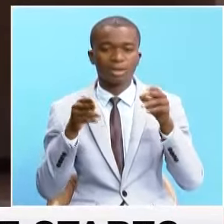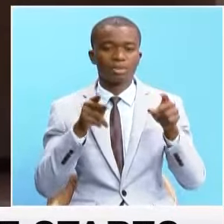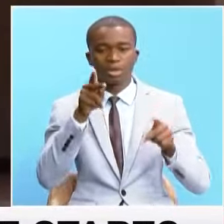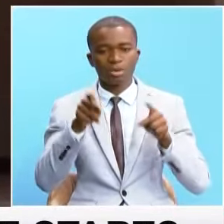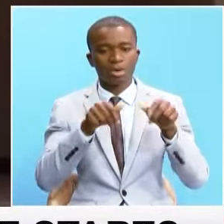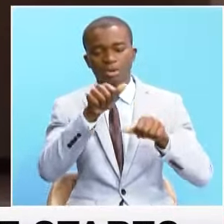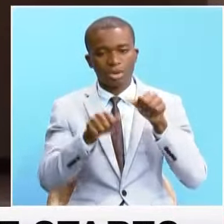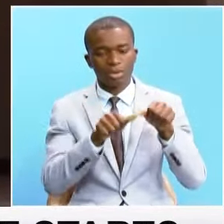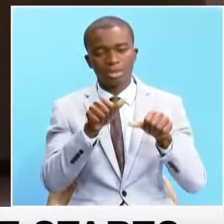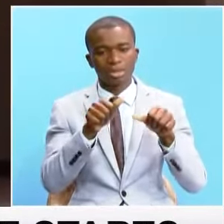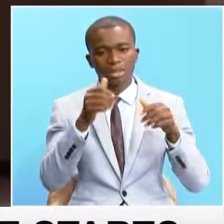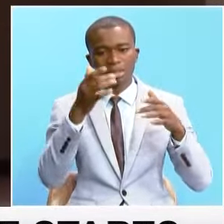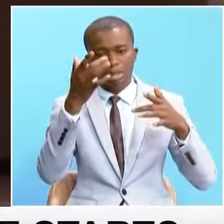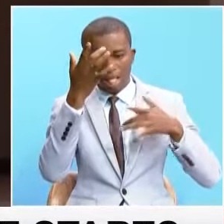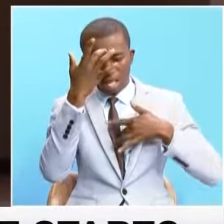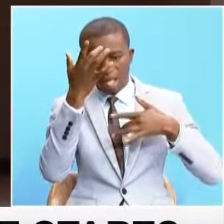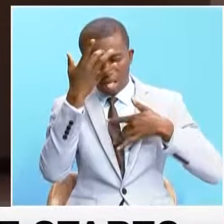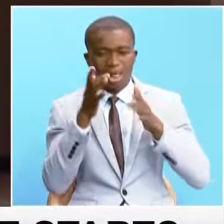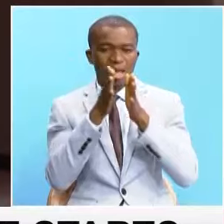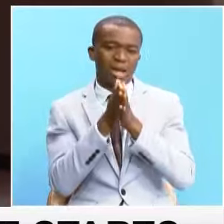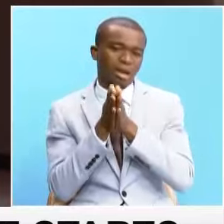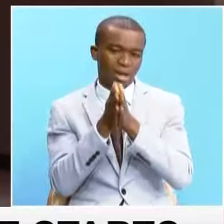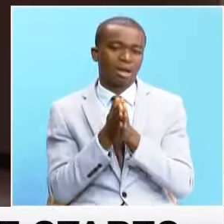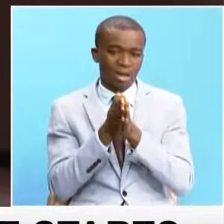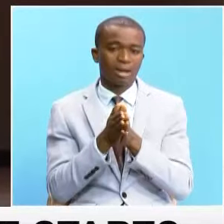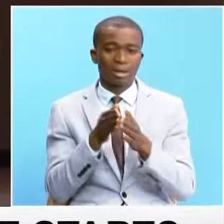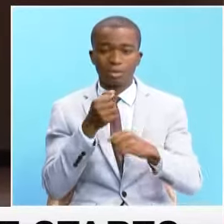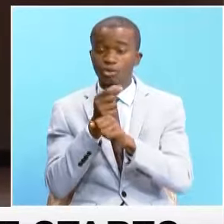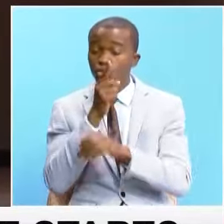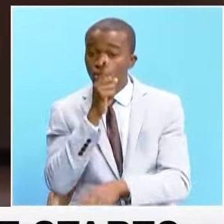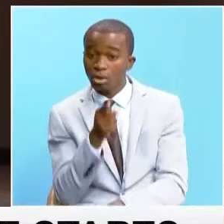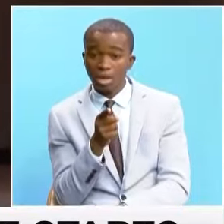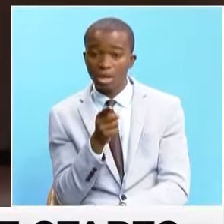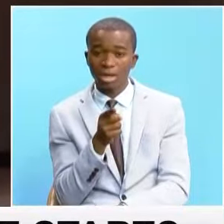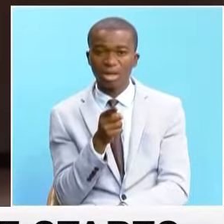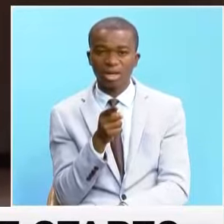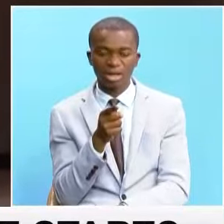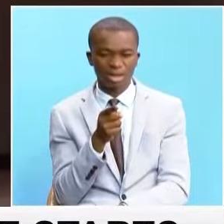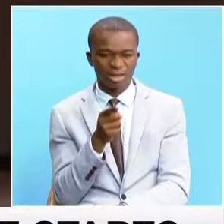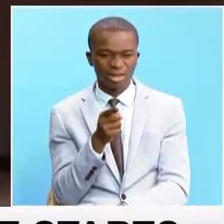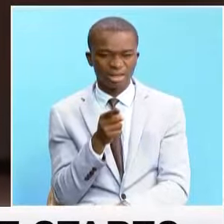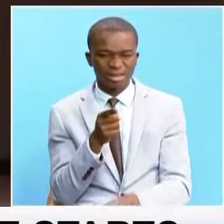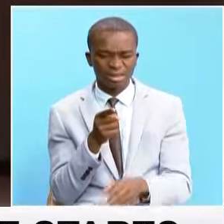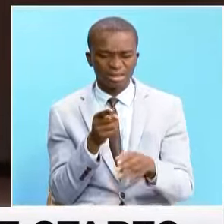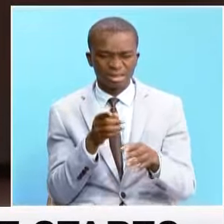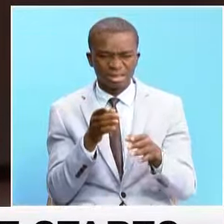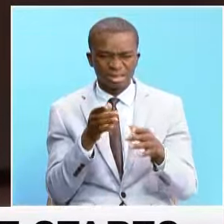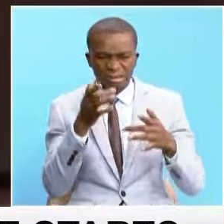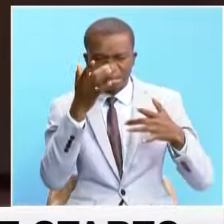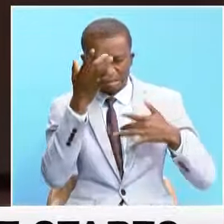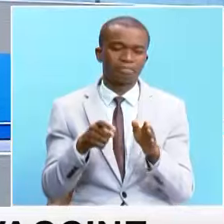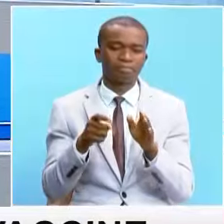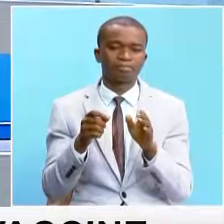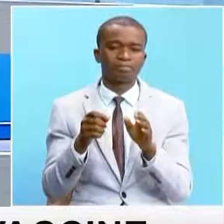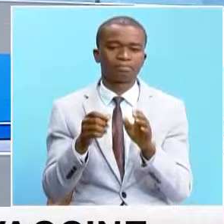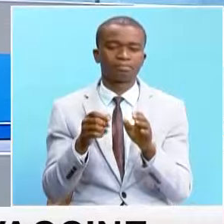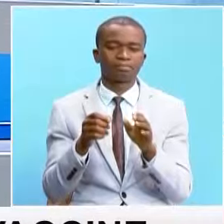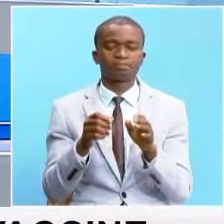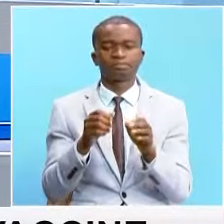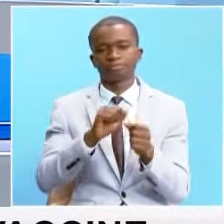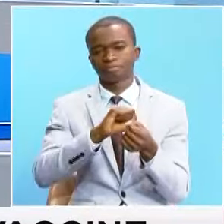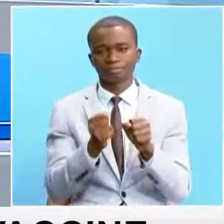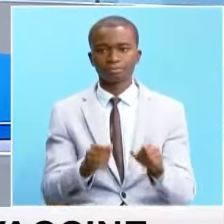also making sure that those dogs that are unmanned, they are also cropped, and then we also check the... And